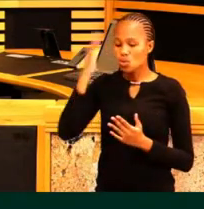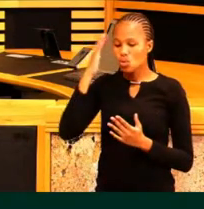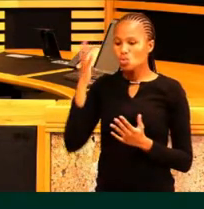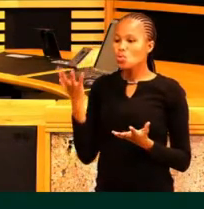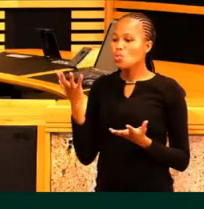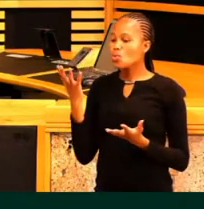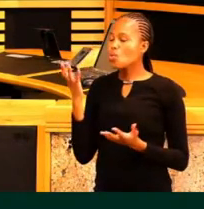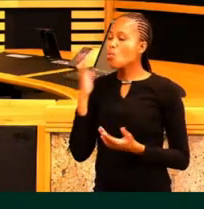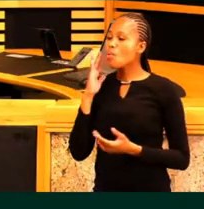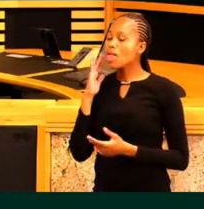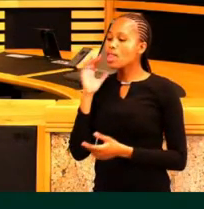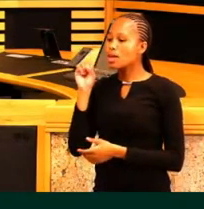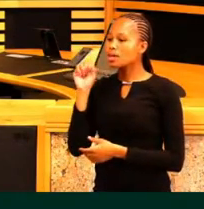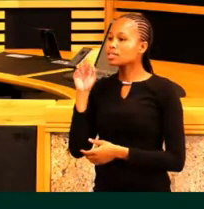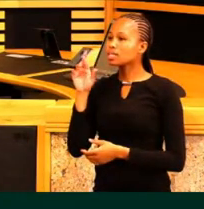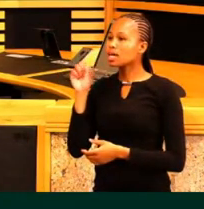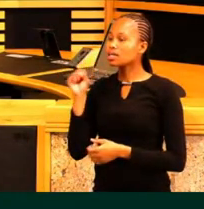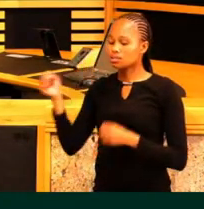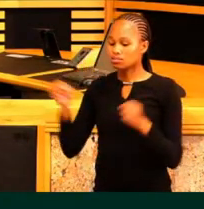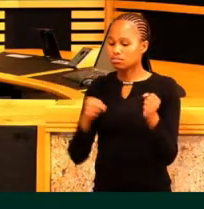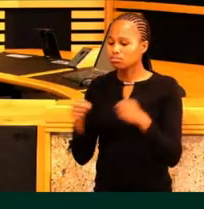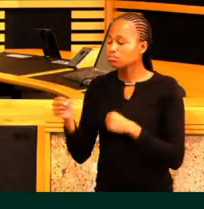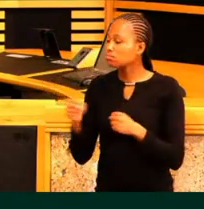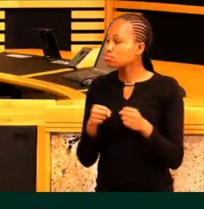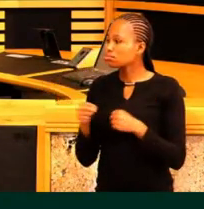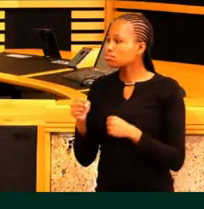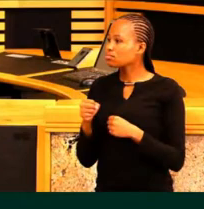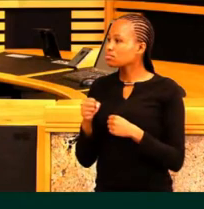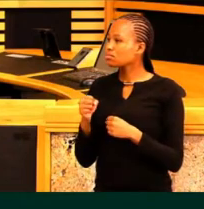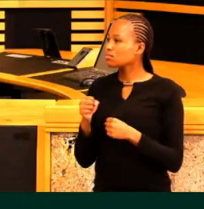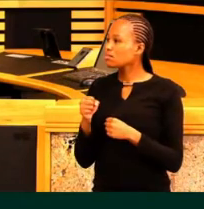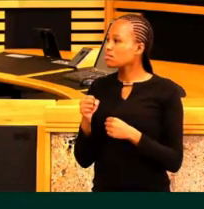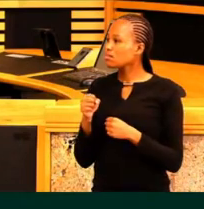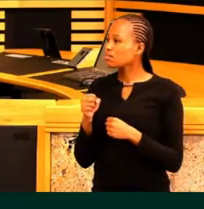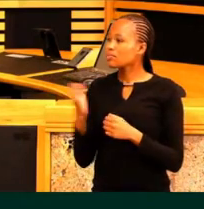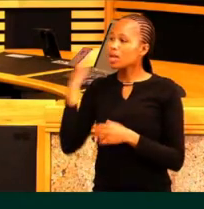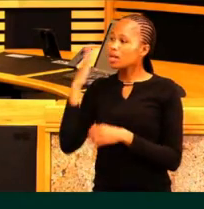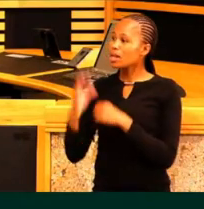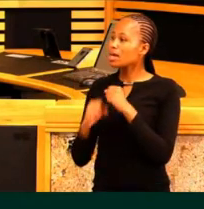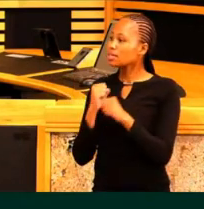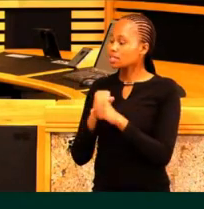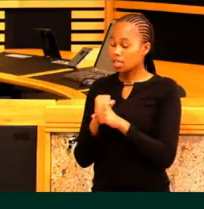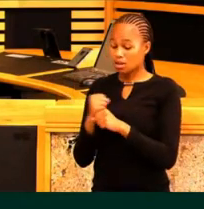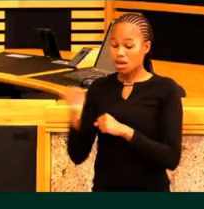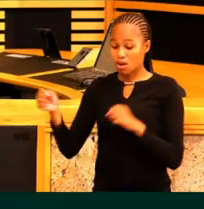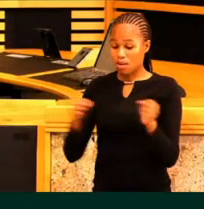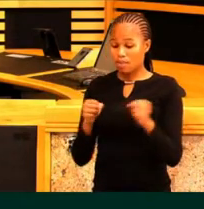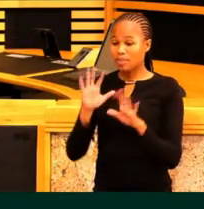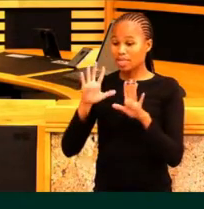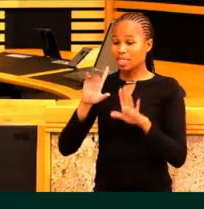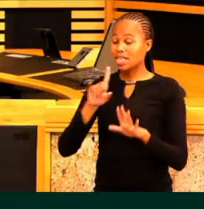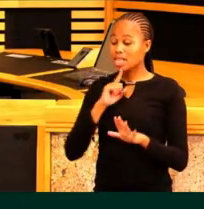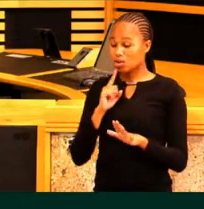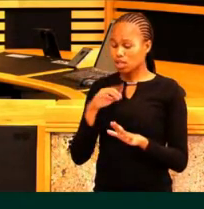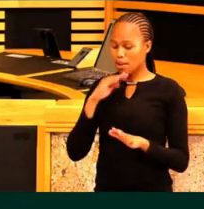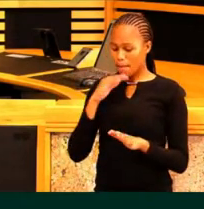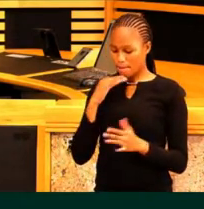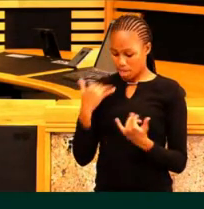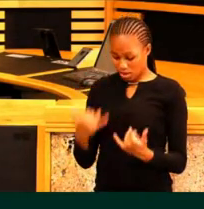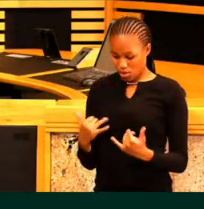recruits new members it targets youth last year 10 000